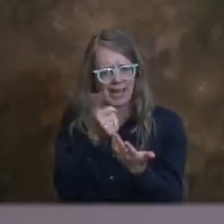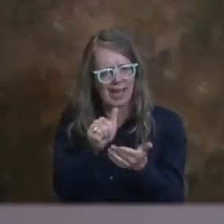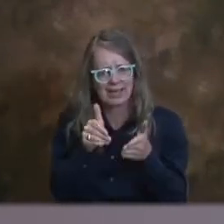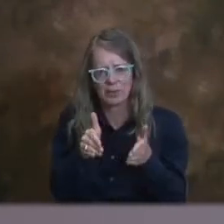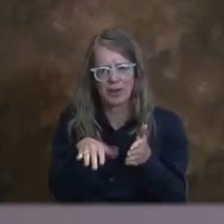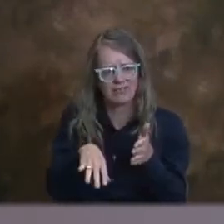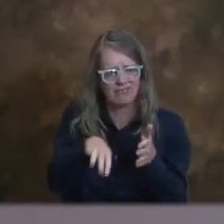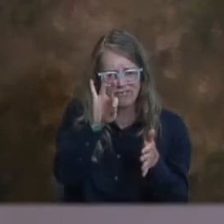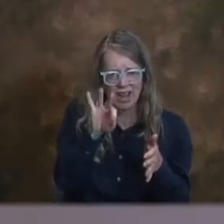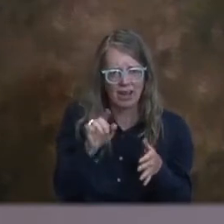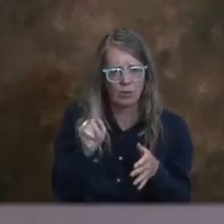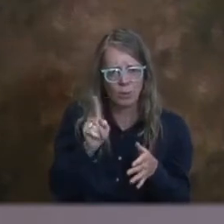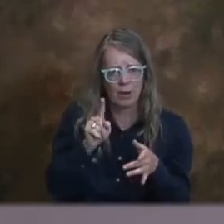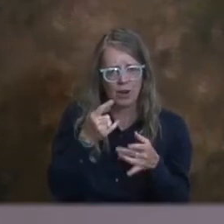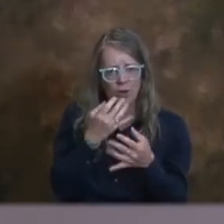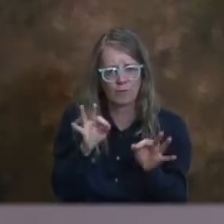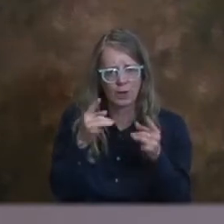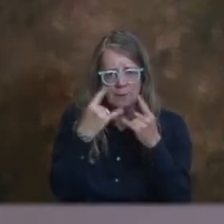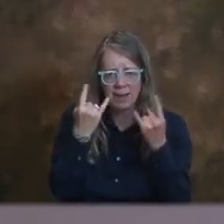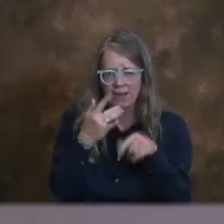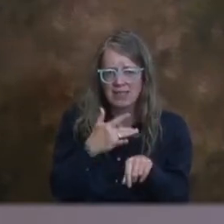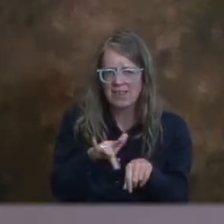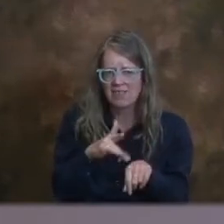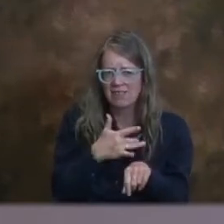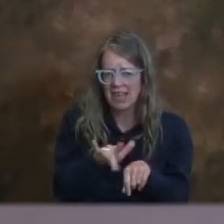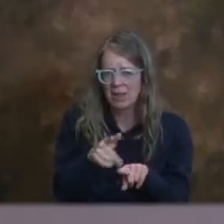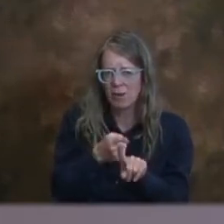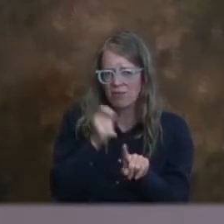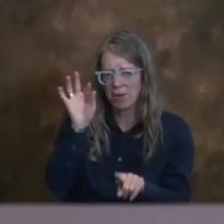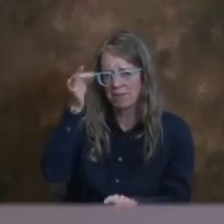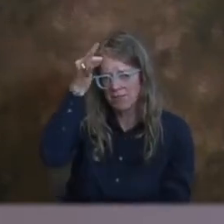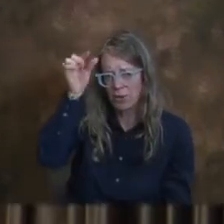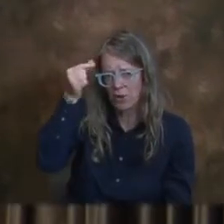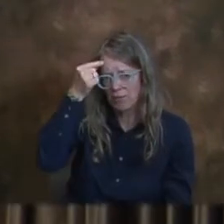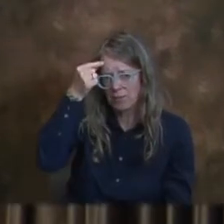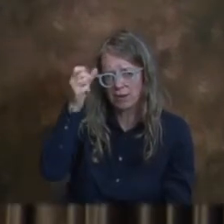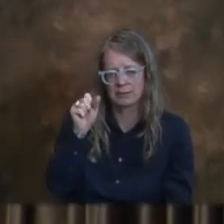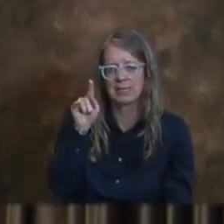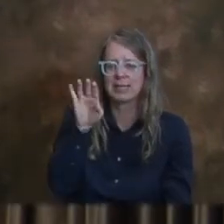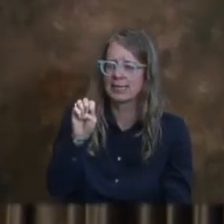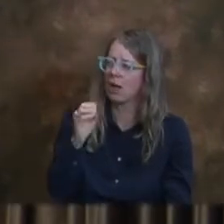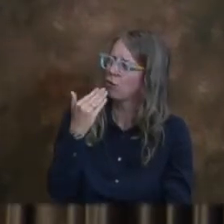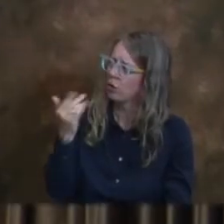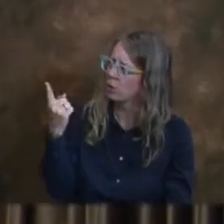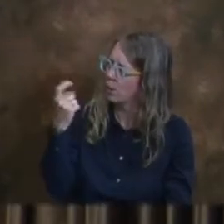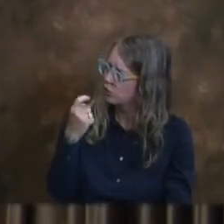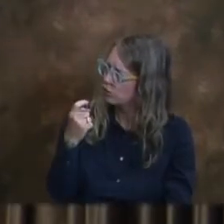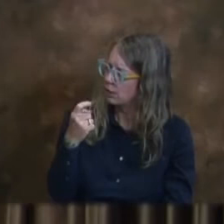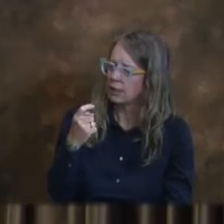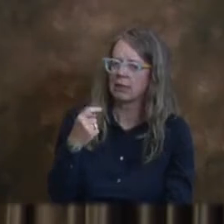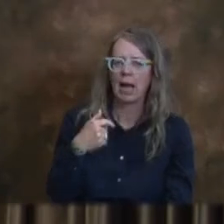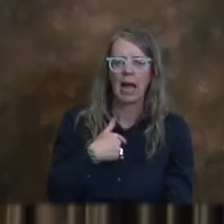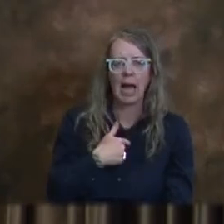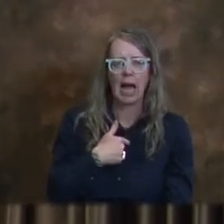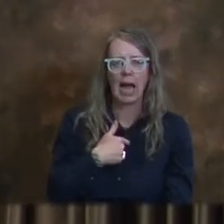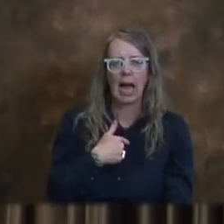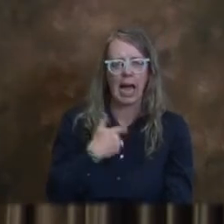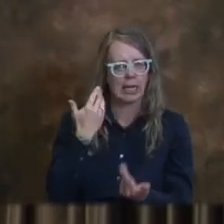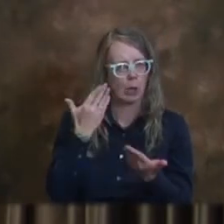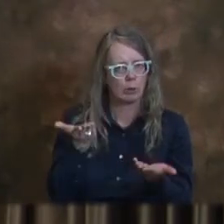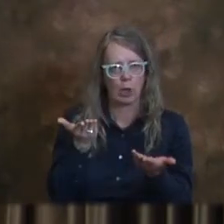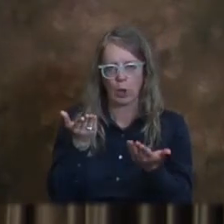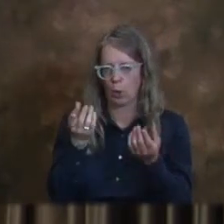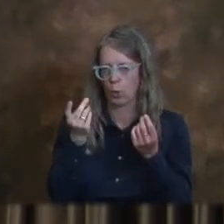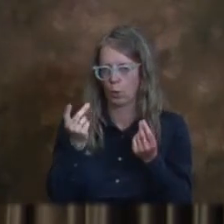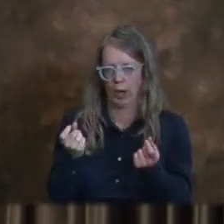get those federally funded free masks? That's a great question. I will get back to you on that one. I do not know off the top of my head